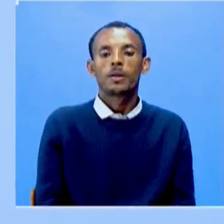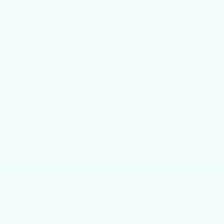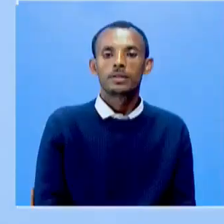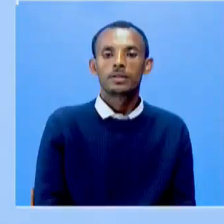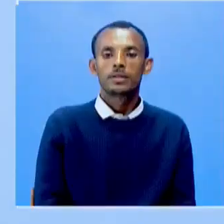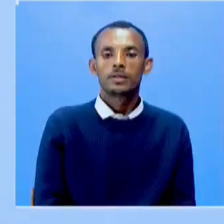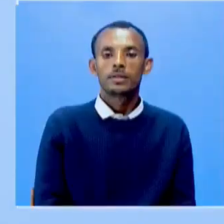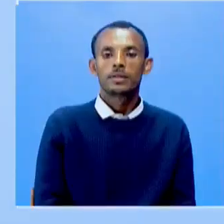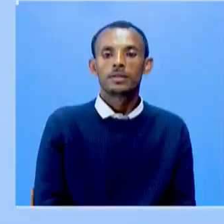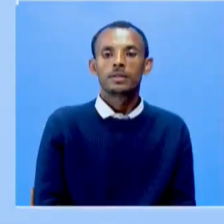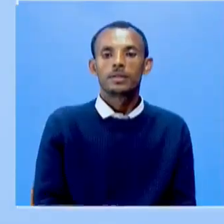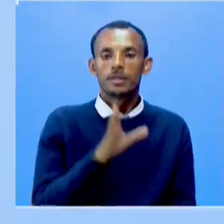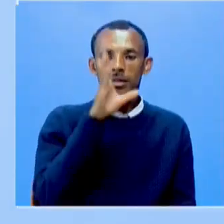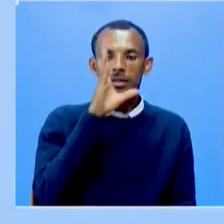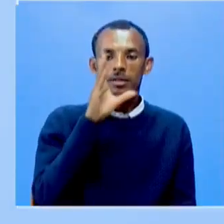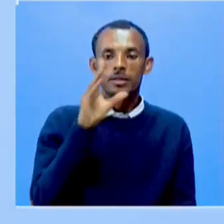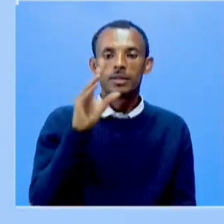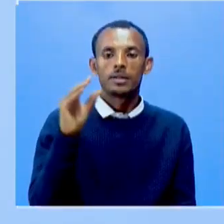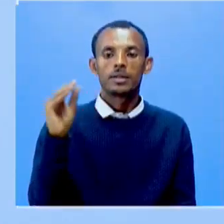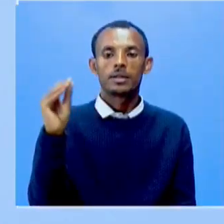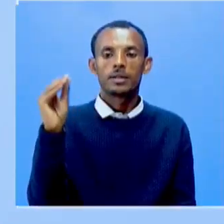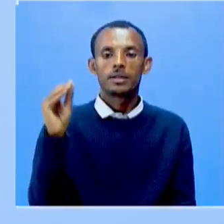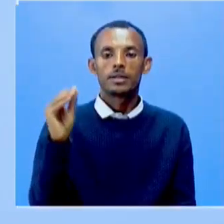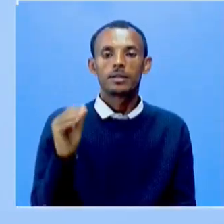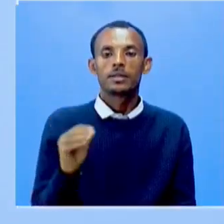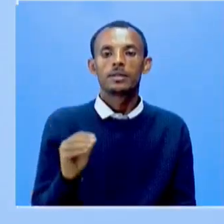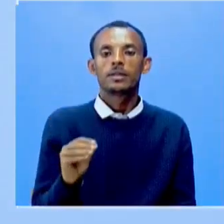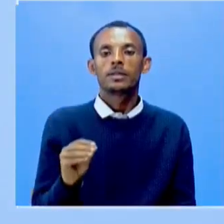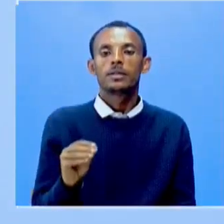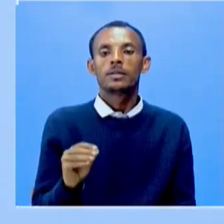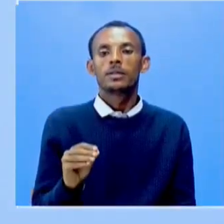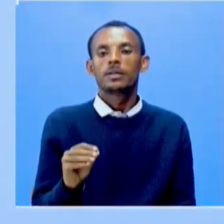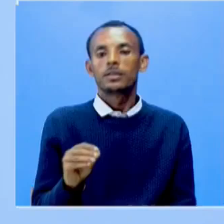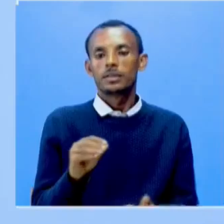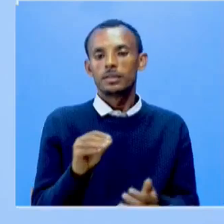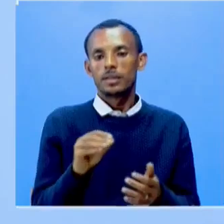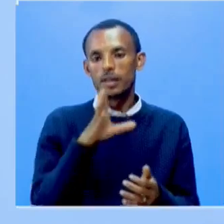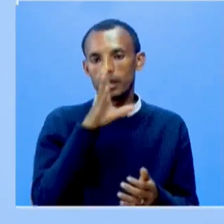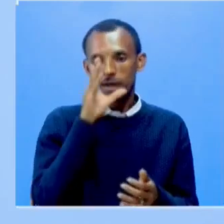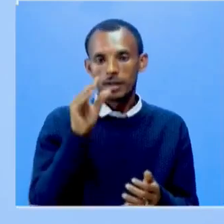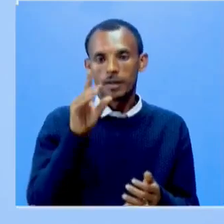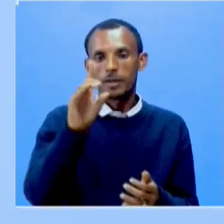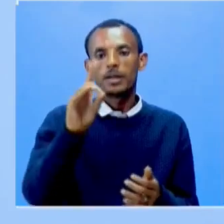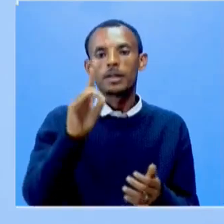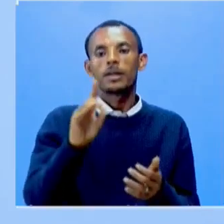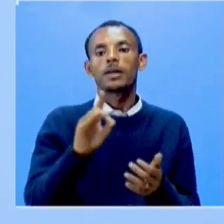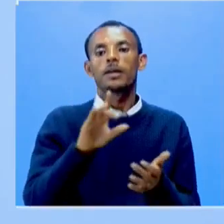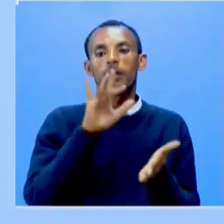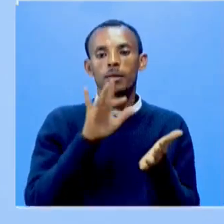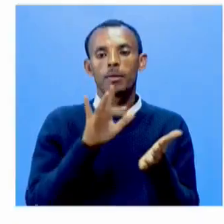BC, and D is a midpoint, and